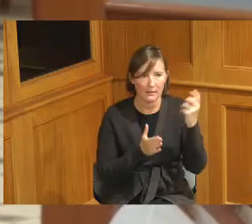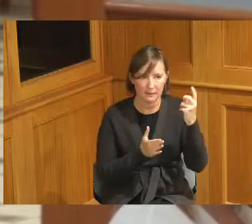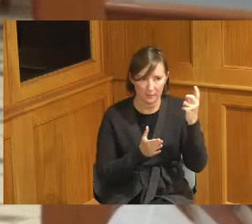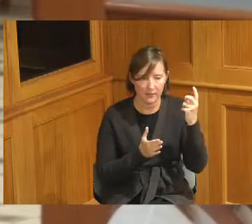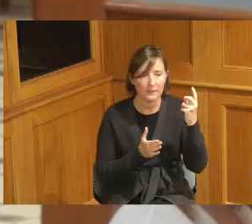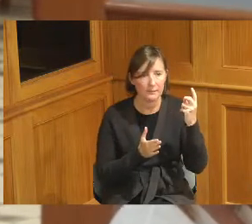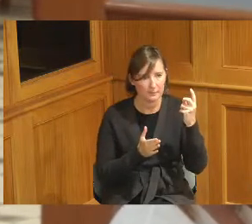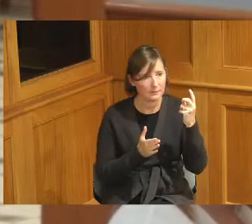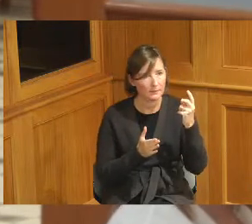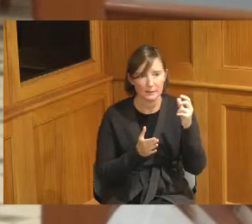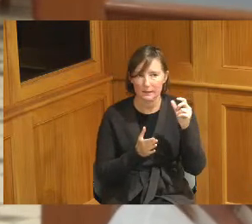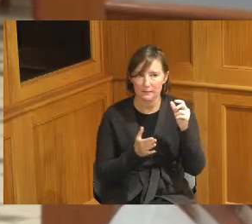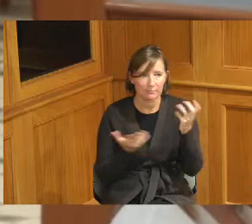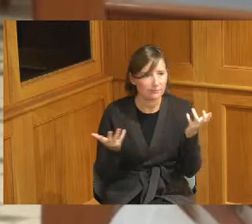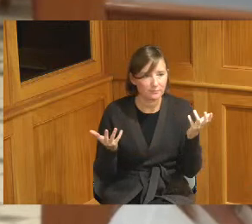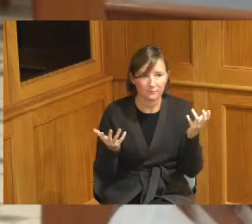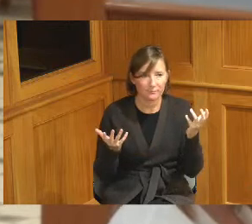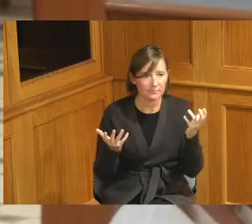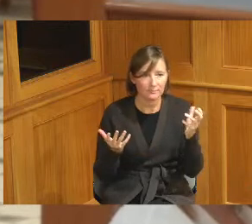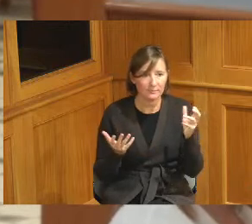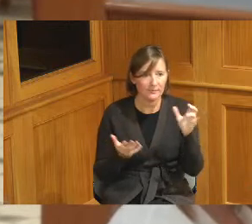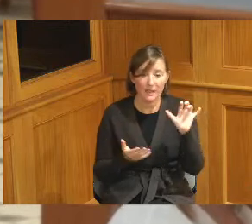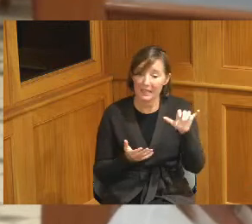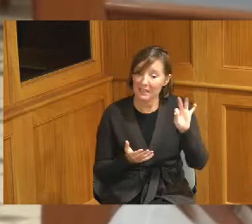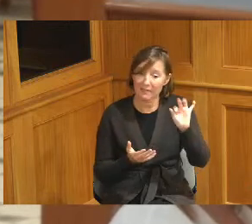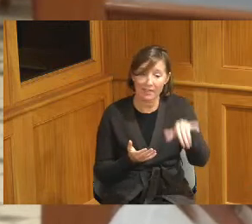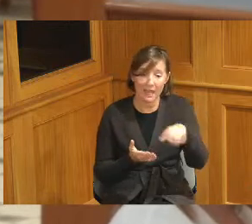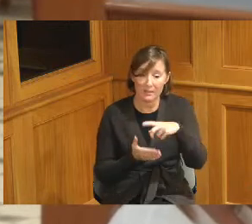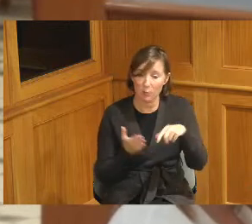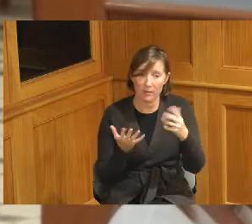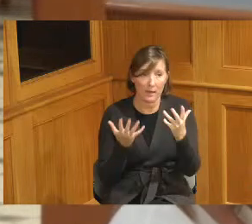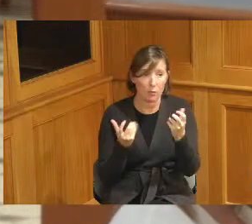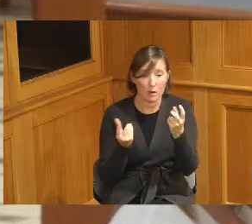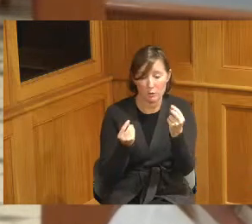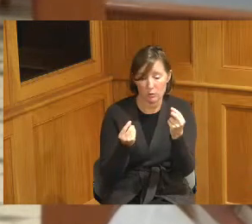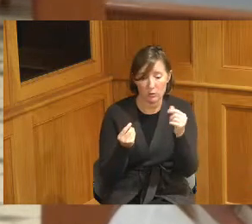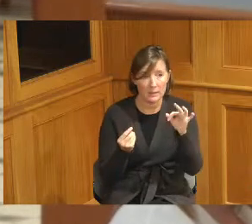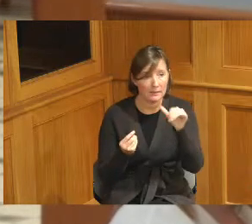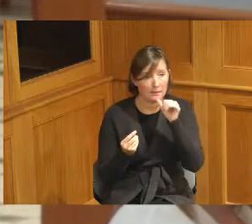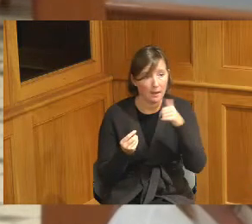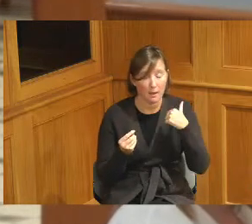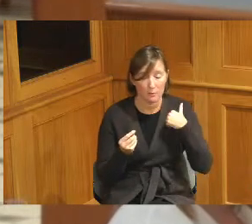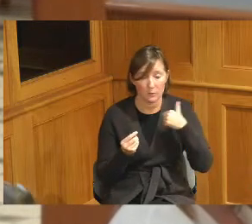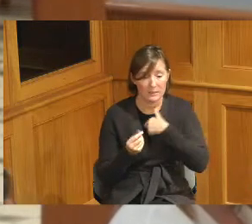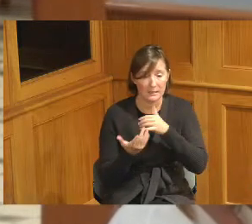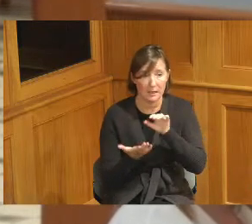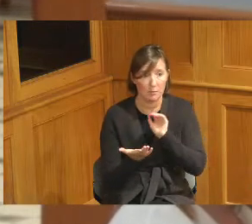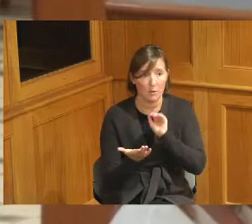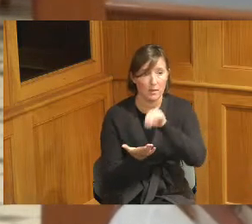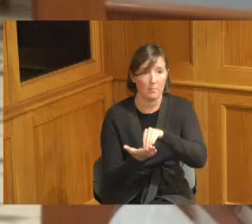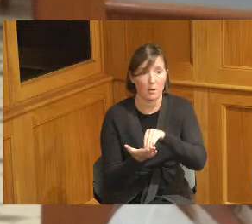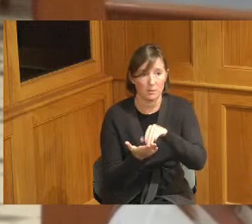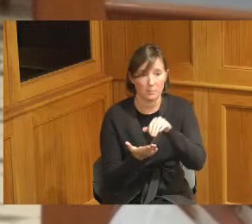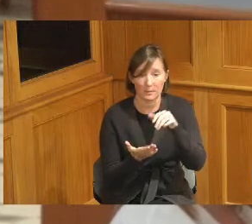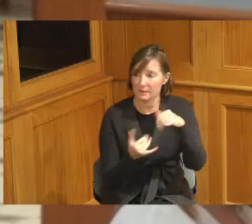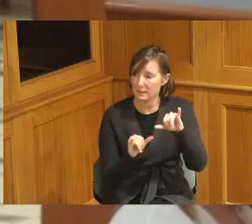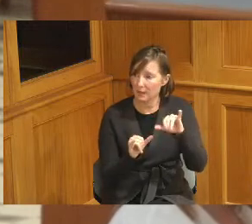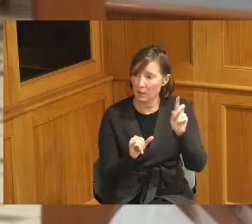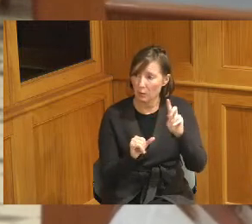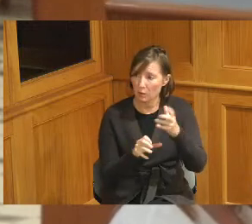get certified if that's what they want to do, and if not, we still put them on there because I still want to give them work. Right,